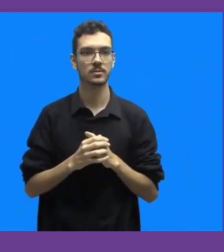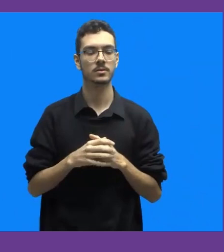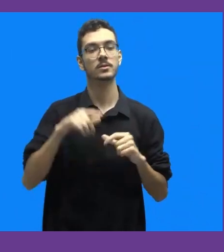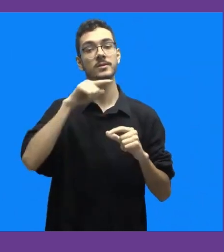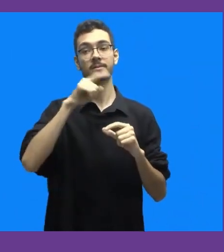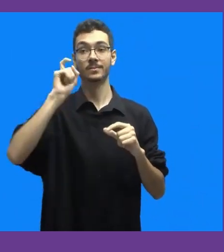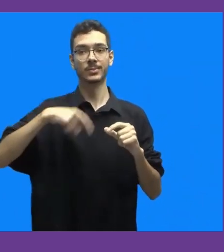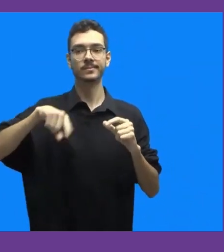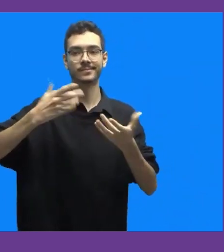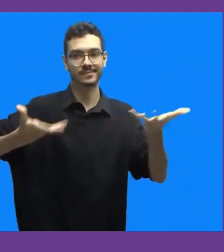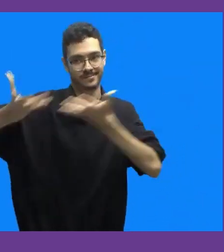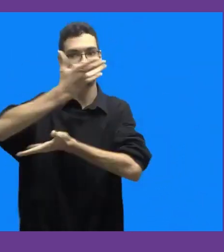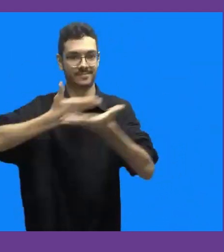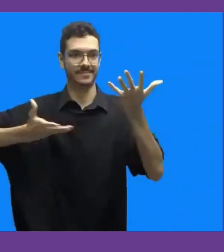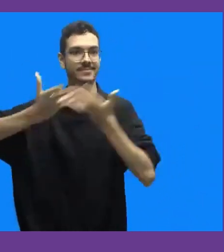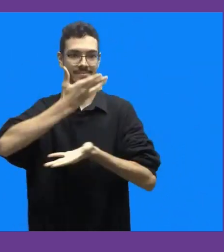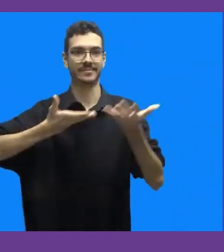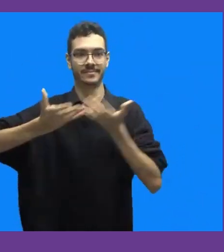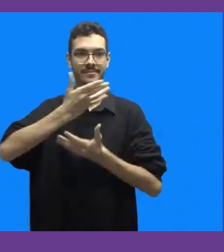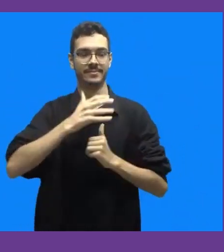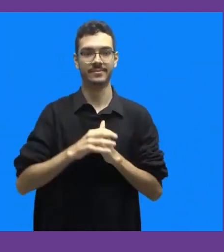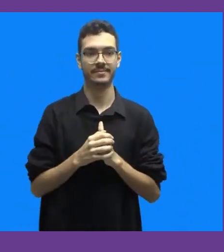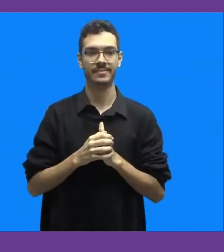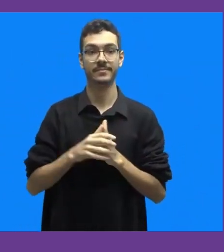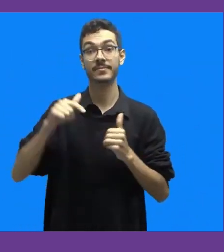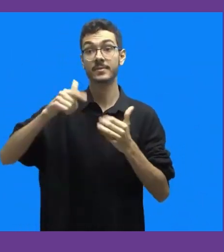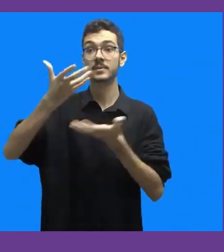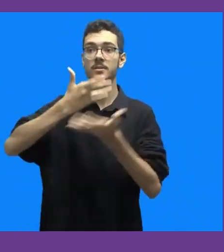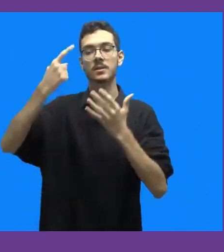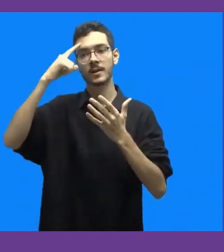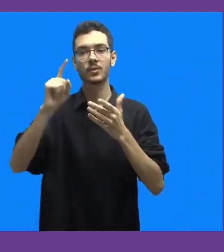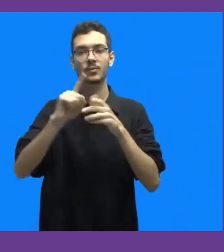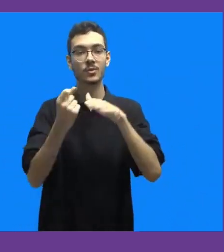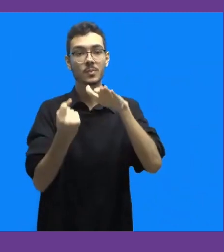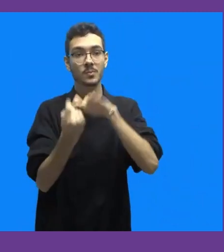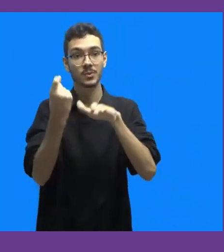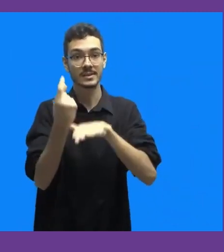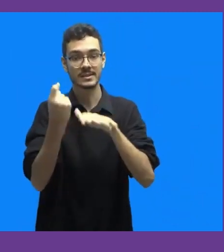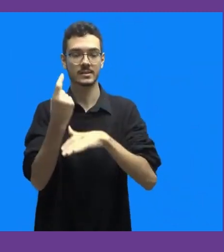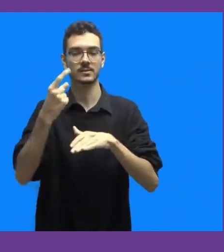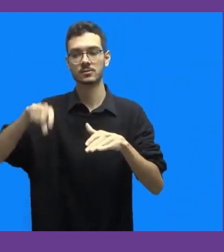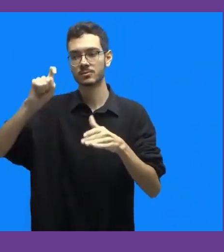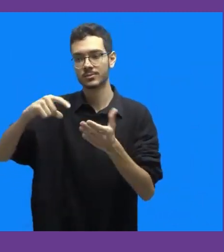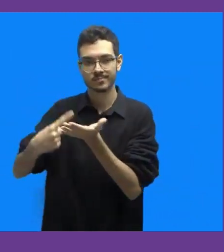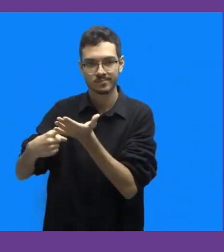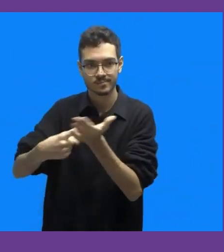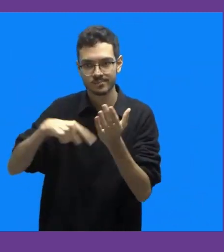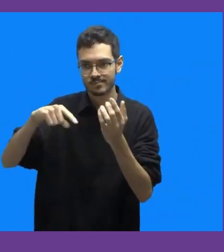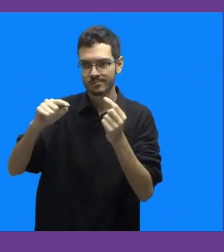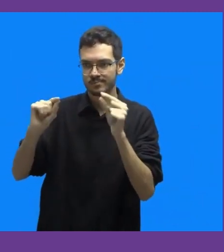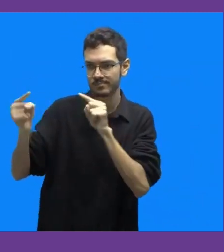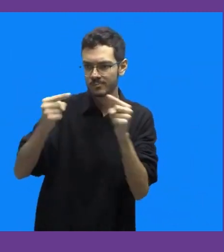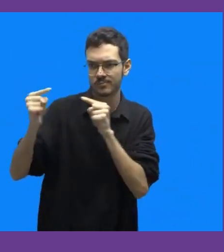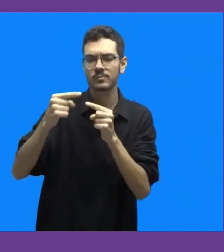have discussions between the universities and also between all the members of community,